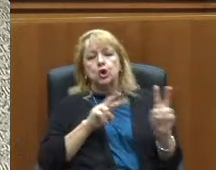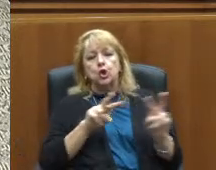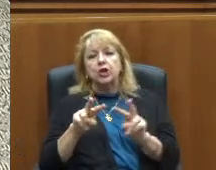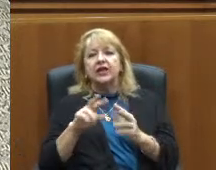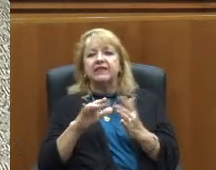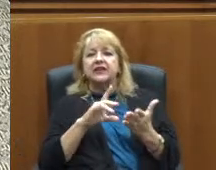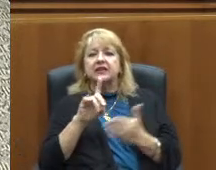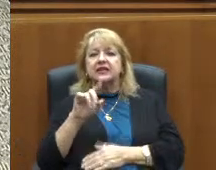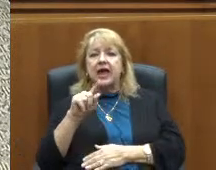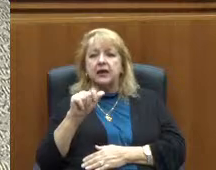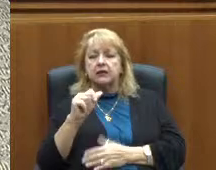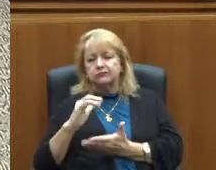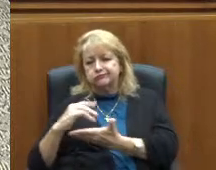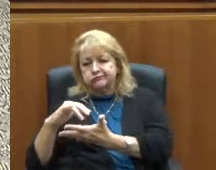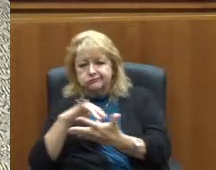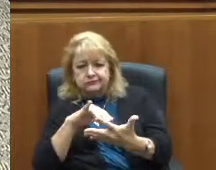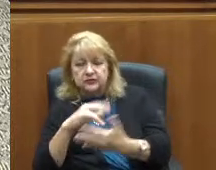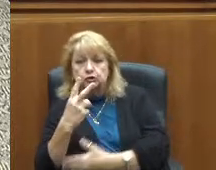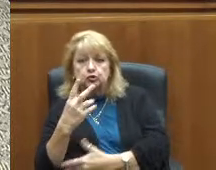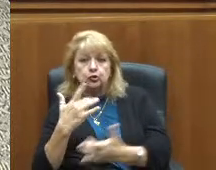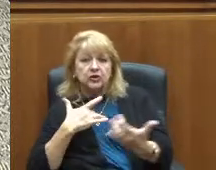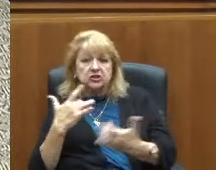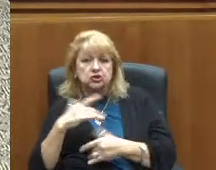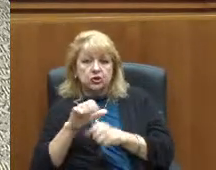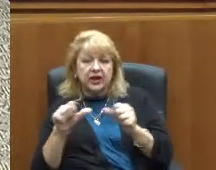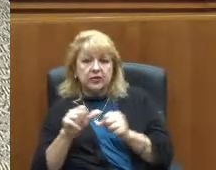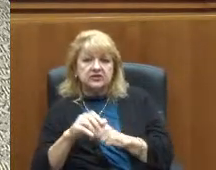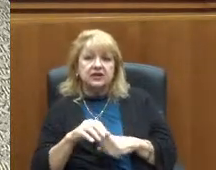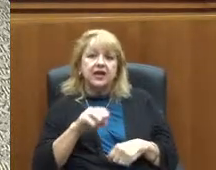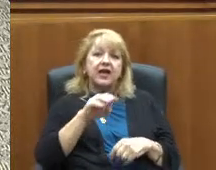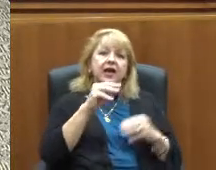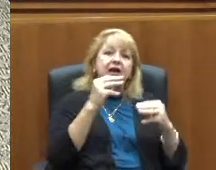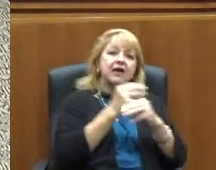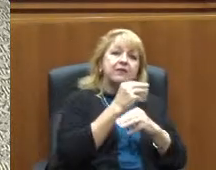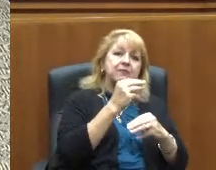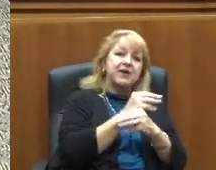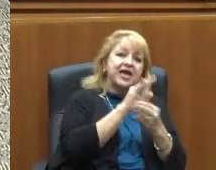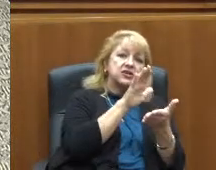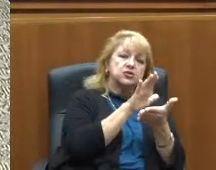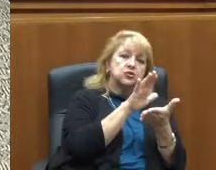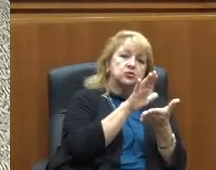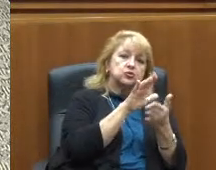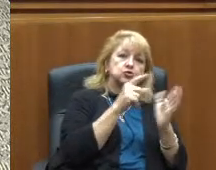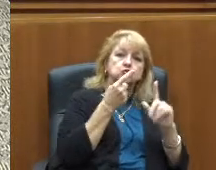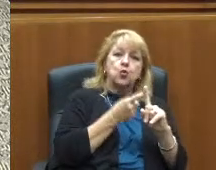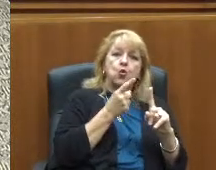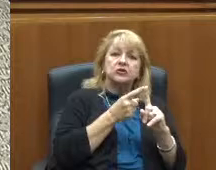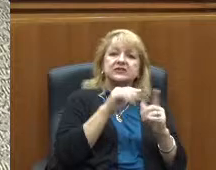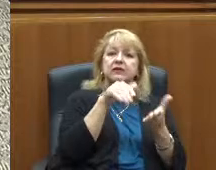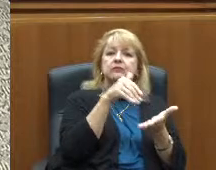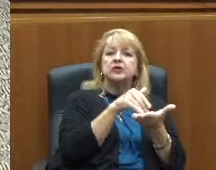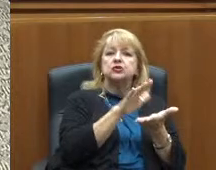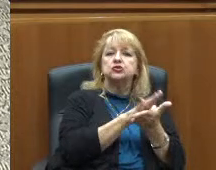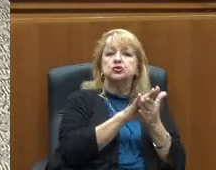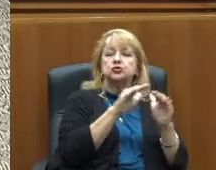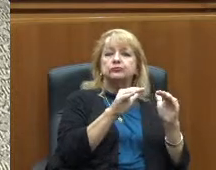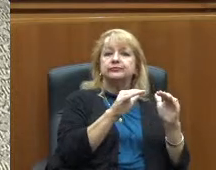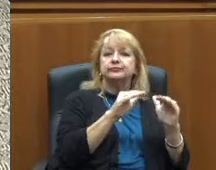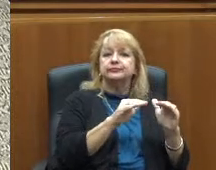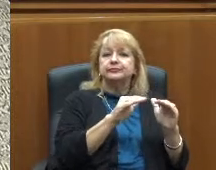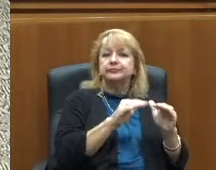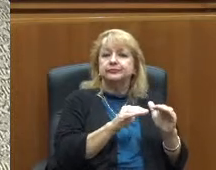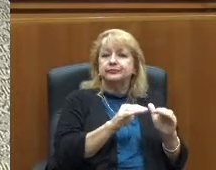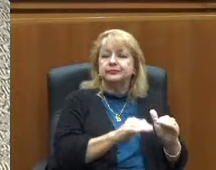data, we had 2 areas of concern. Our math scores in our middle schools were dropping. We saw a data trend with